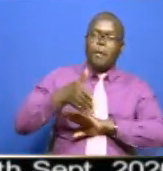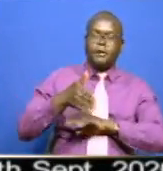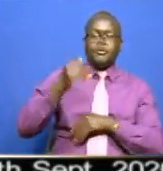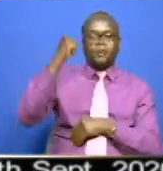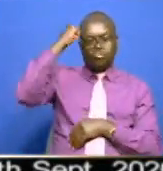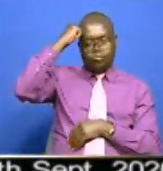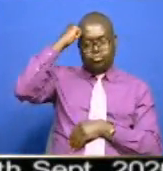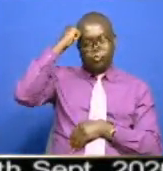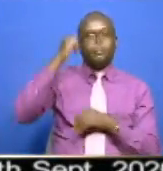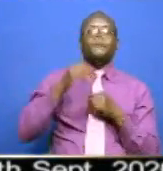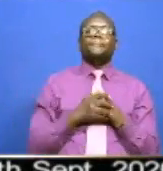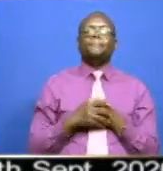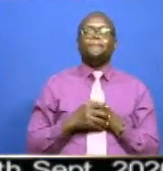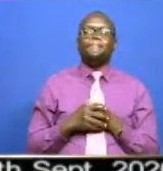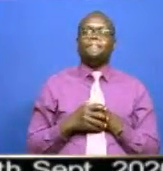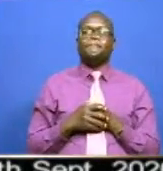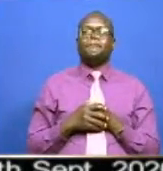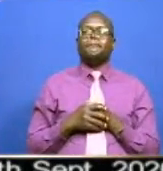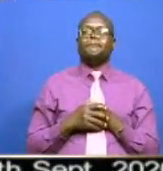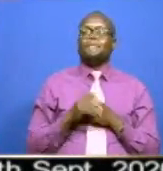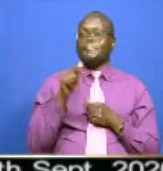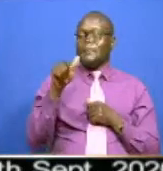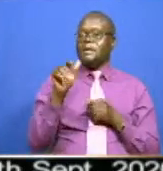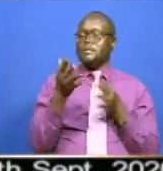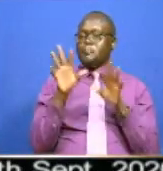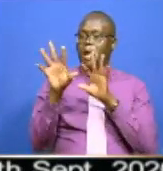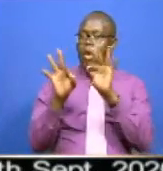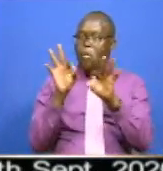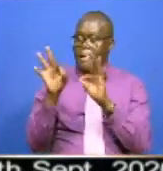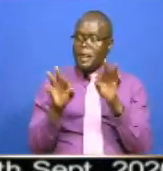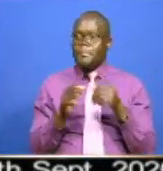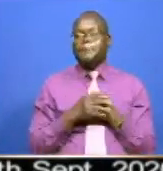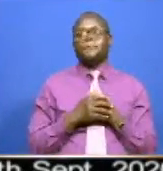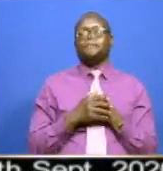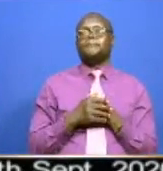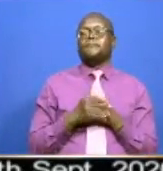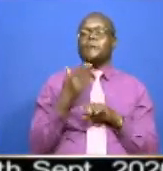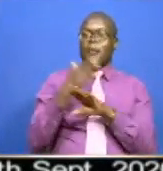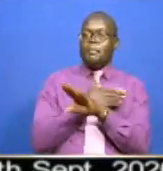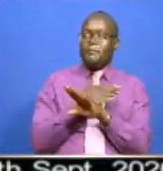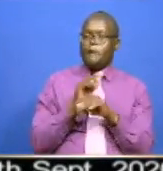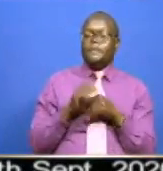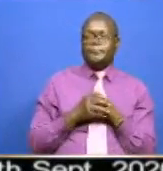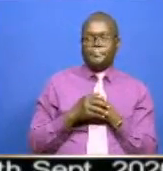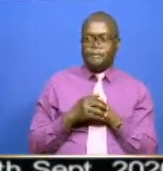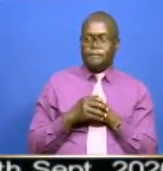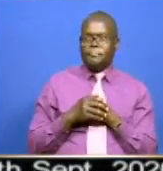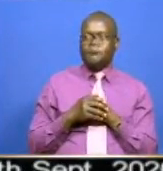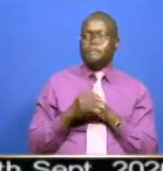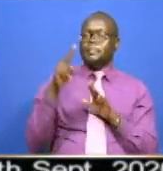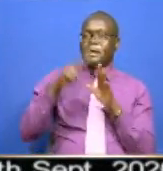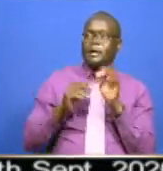experience. This nominee, and before I come there, let us read it together with the Public